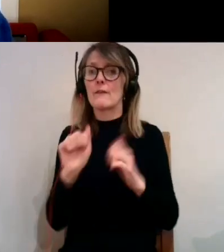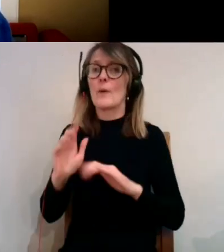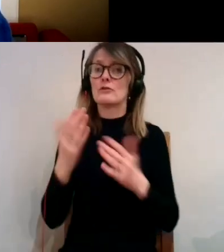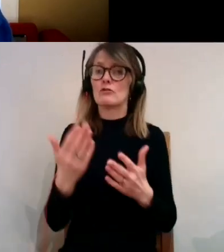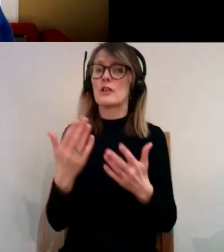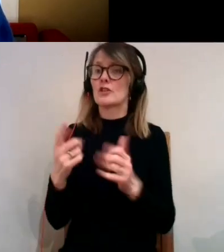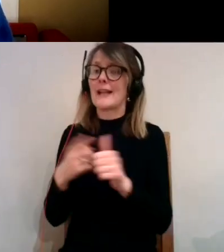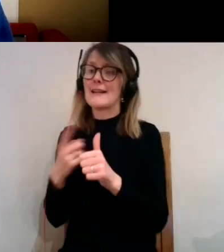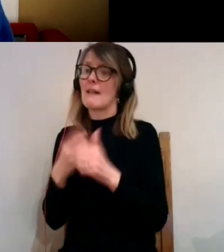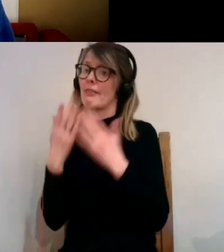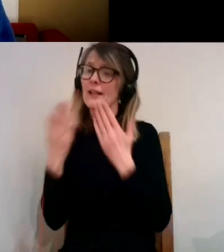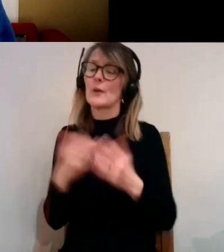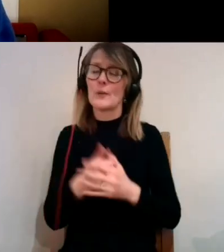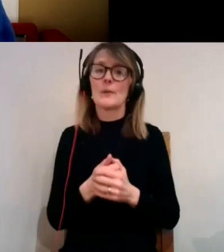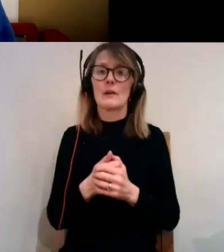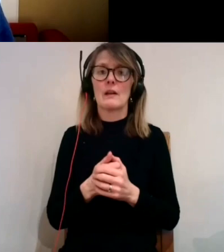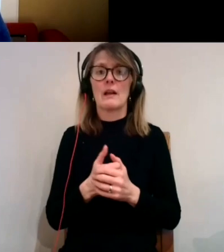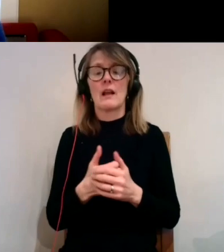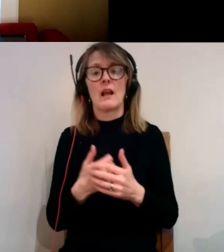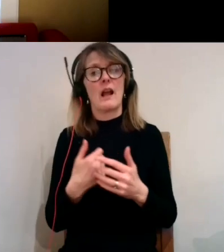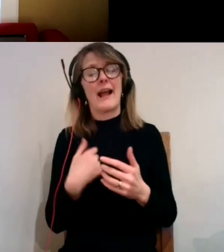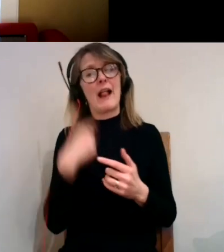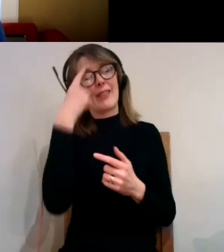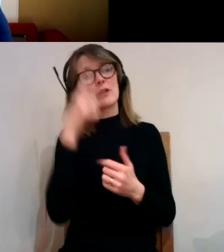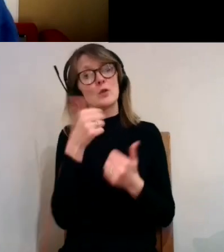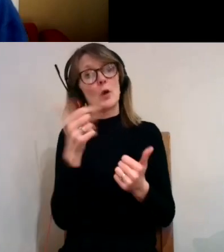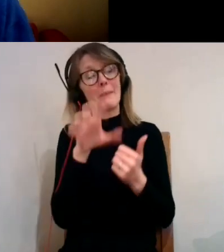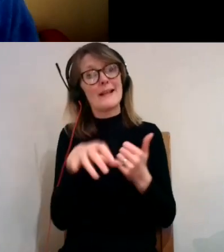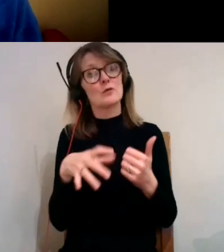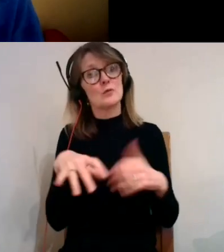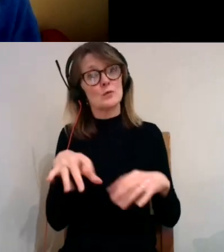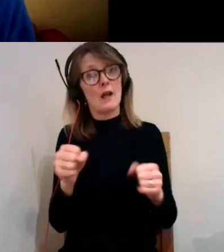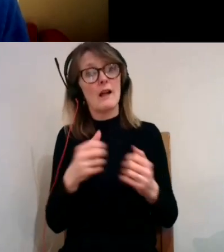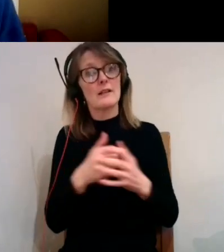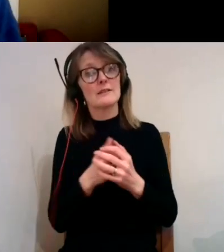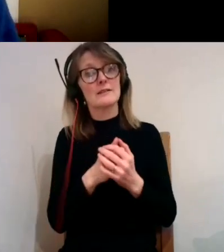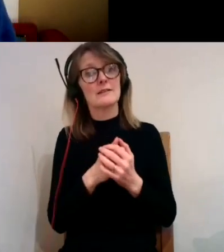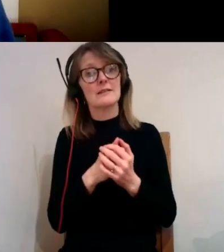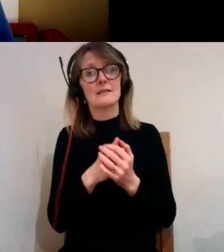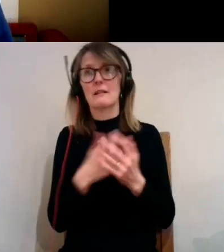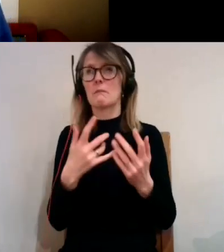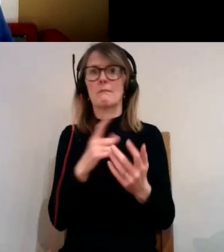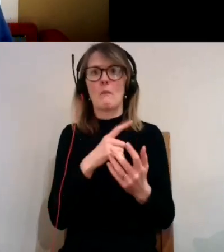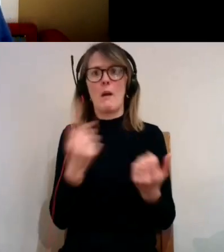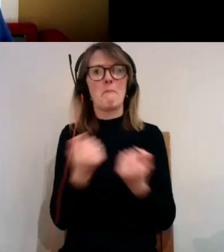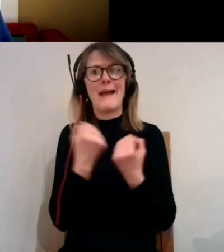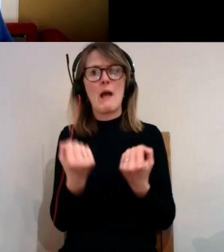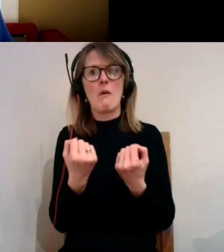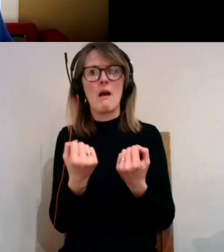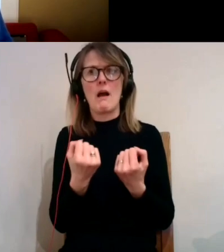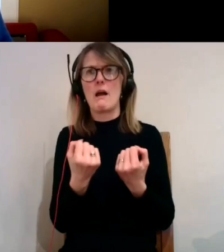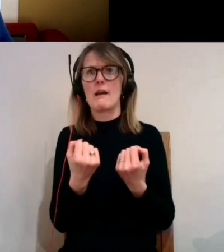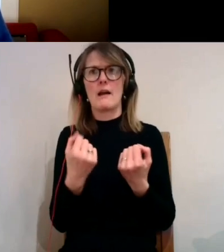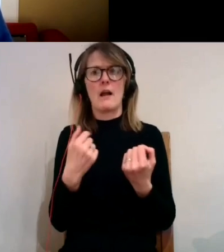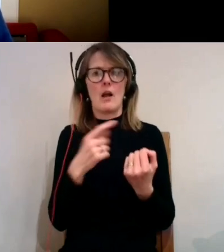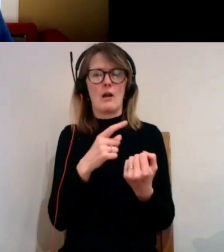introduction, Anderson. And I guess that's quite a good place to start, because why power? Why did I do an